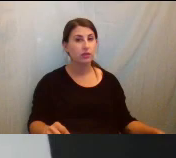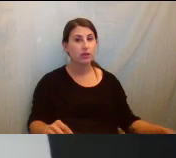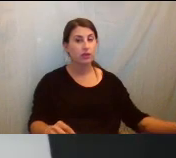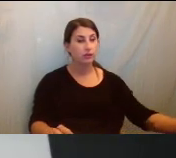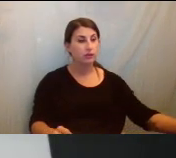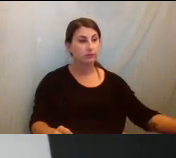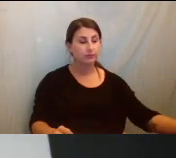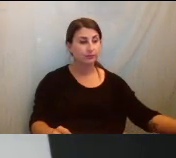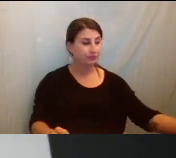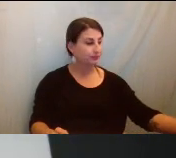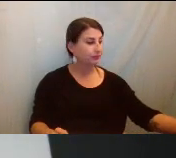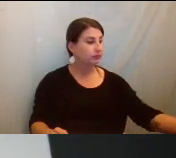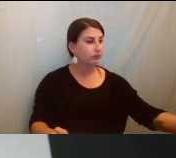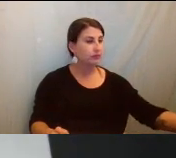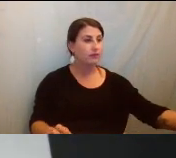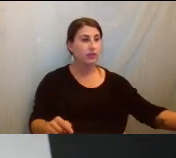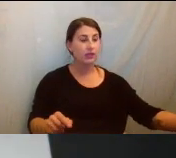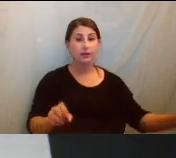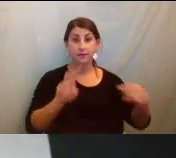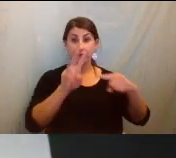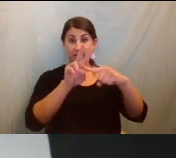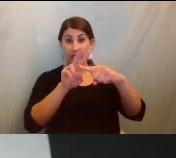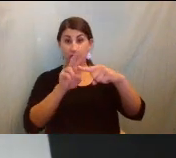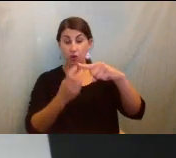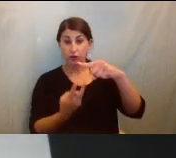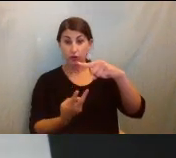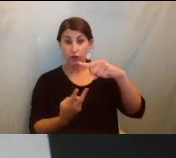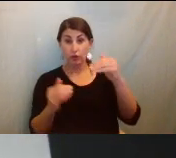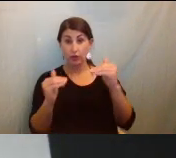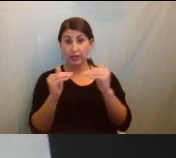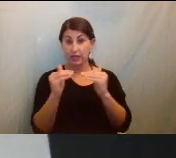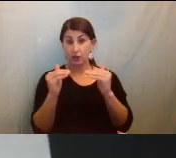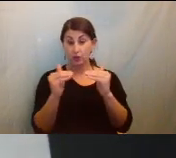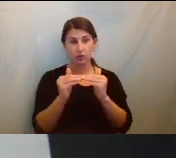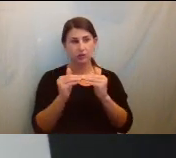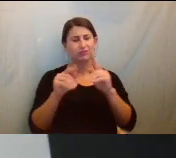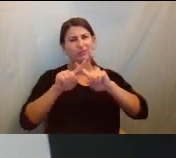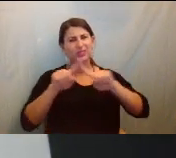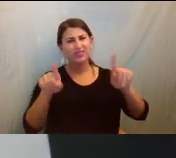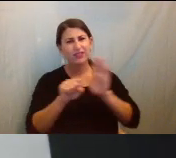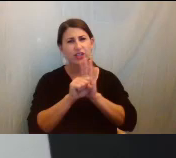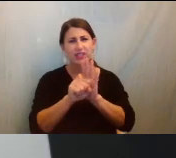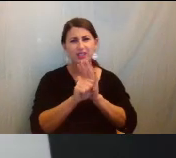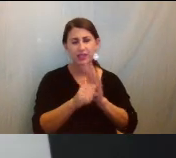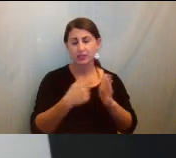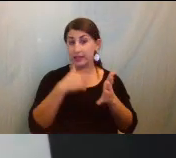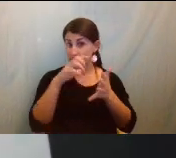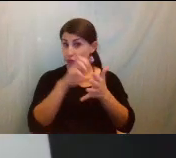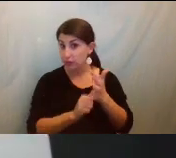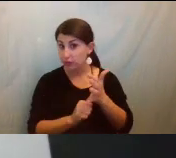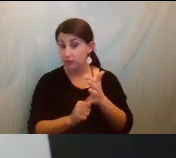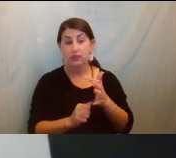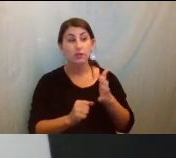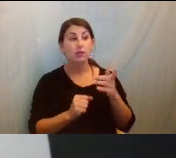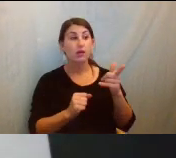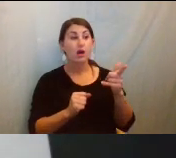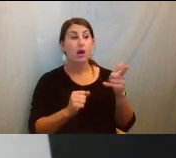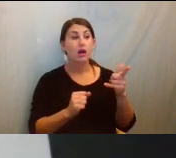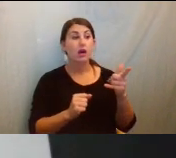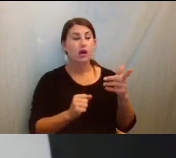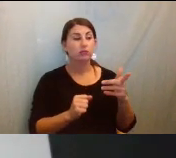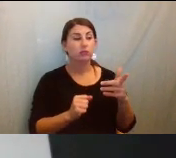sides. I get V over 2 equals, they're different signs, so I'm going to subtract